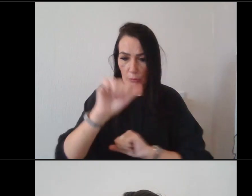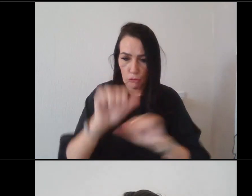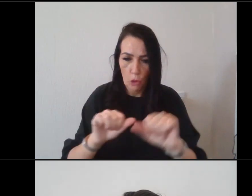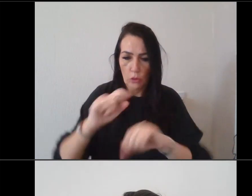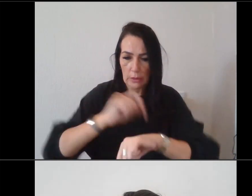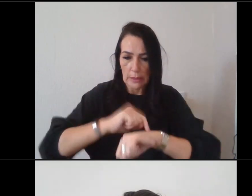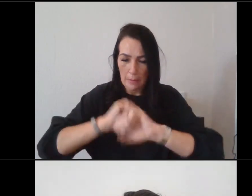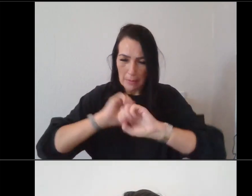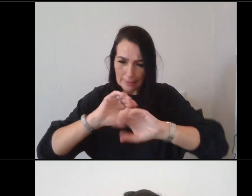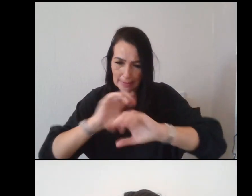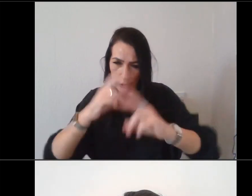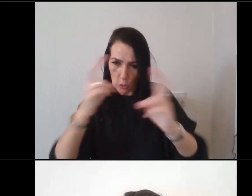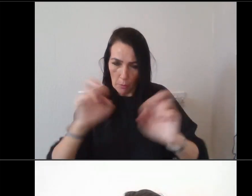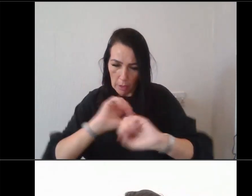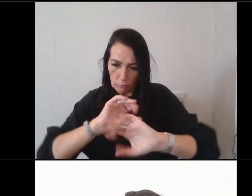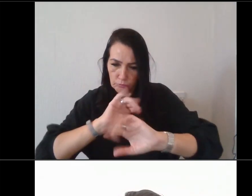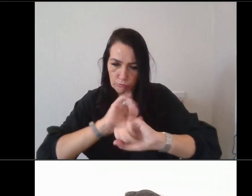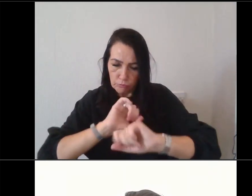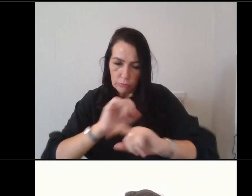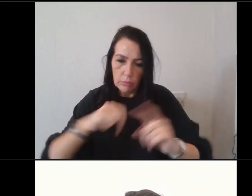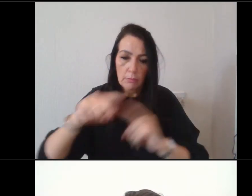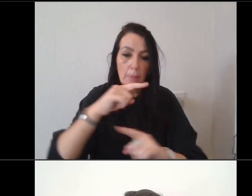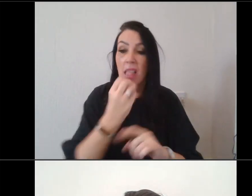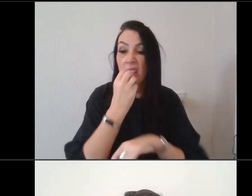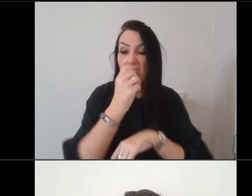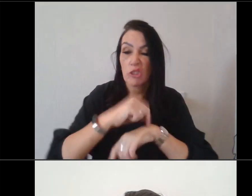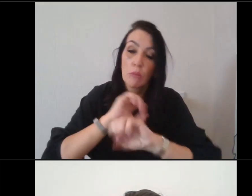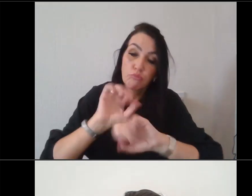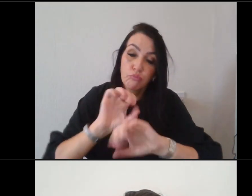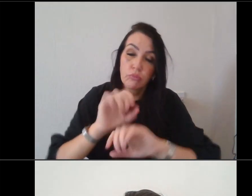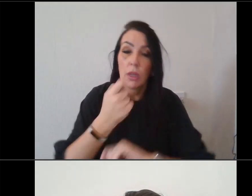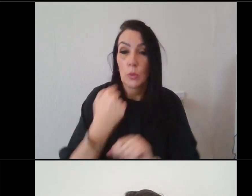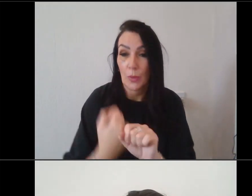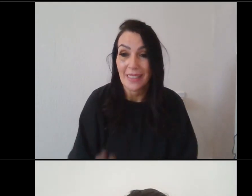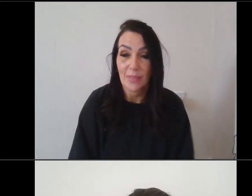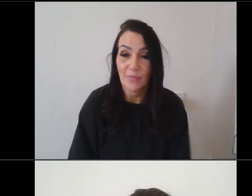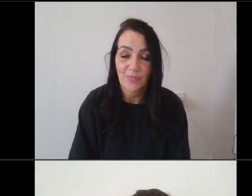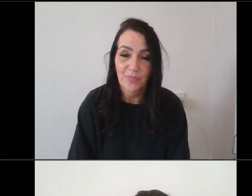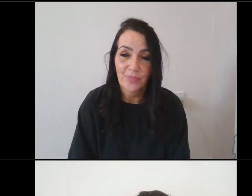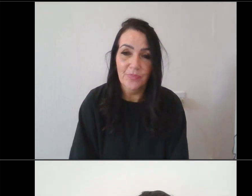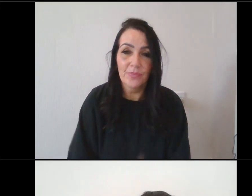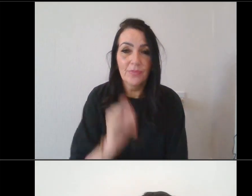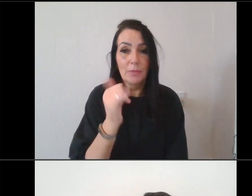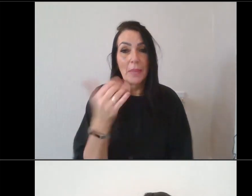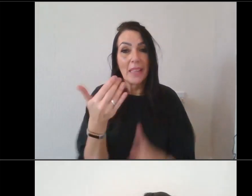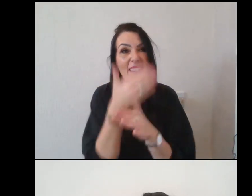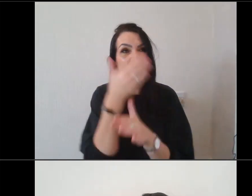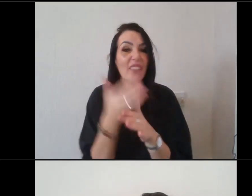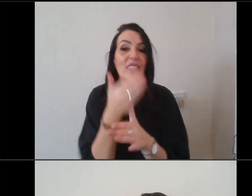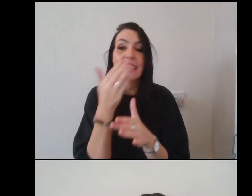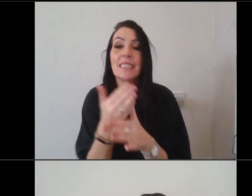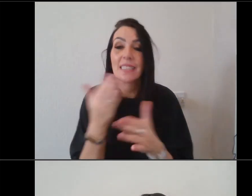particular topic while people are eating their lunch. They could maybe organise activities as well to kind of get their colleagues